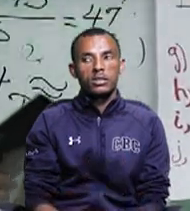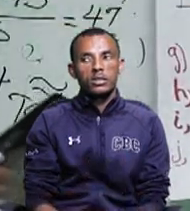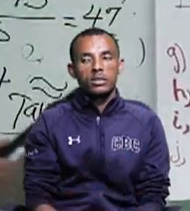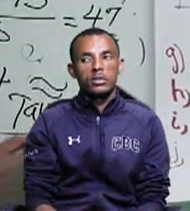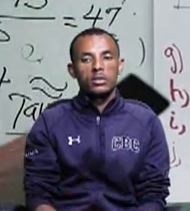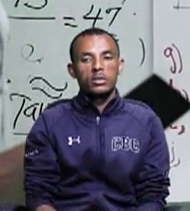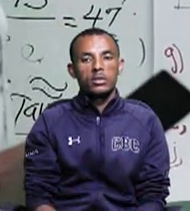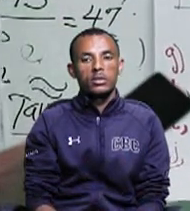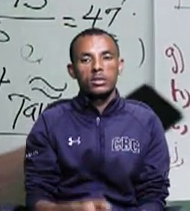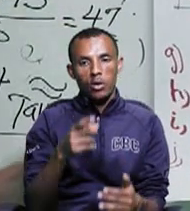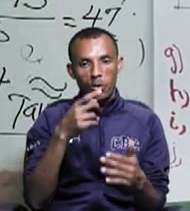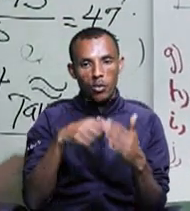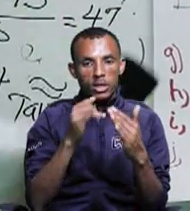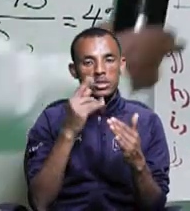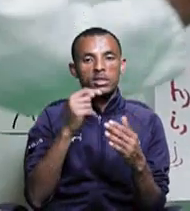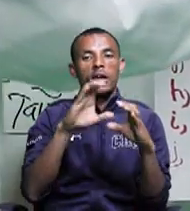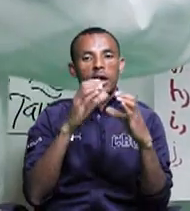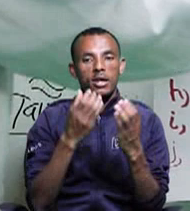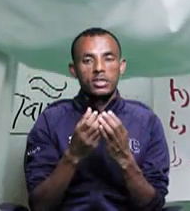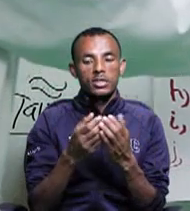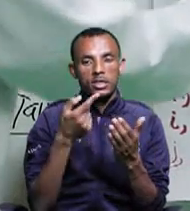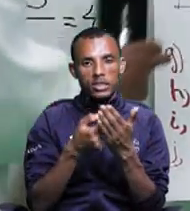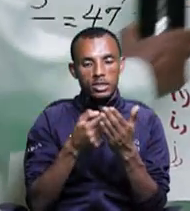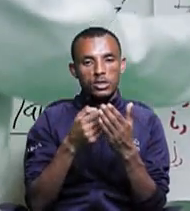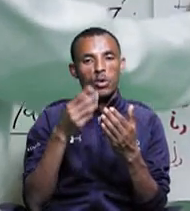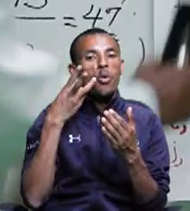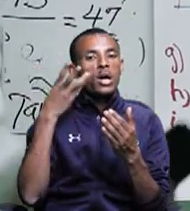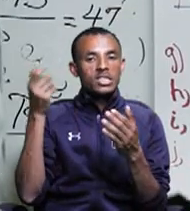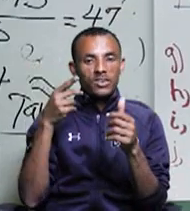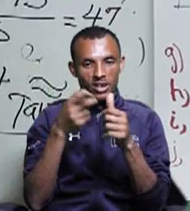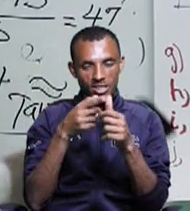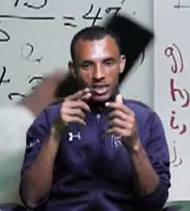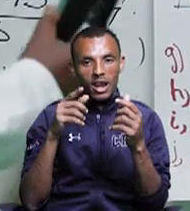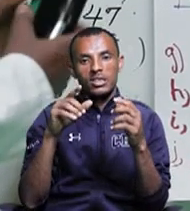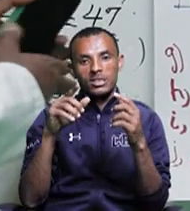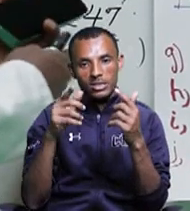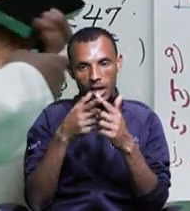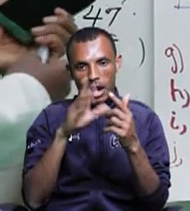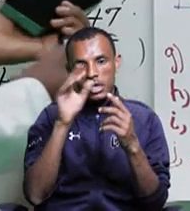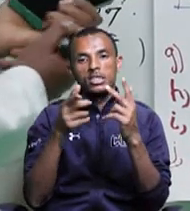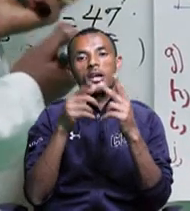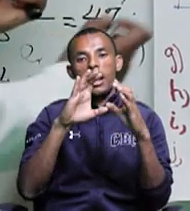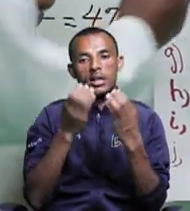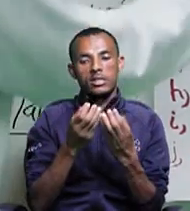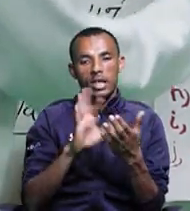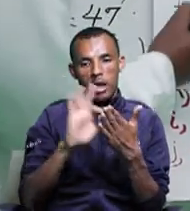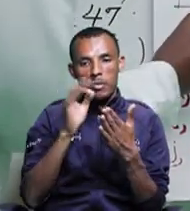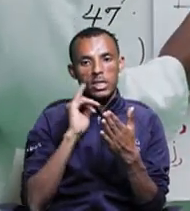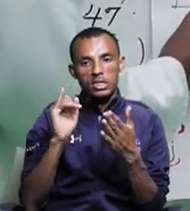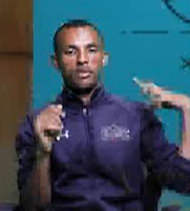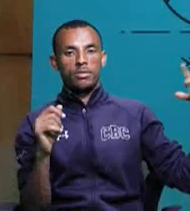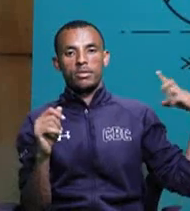class. What is the class limit? This was the first class, second class, third class. Numbers to the left side, we